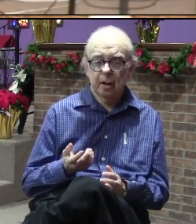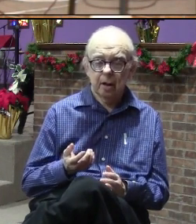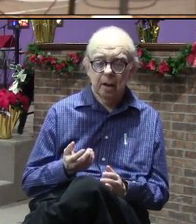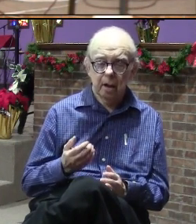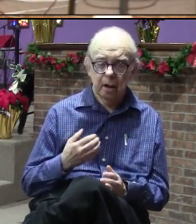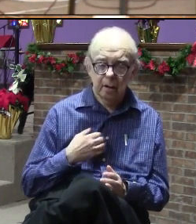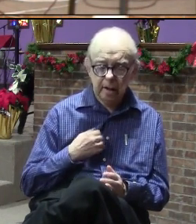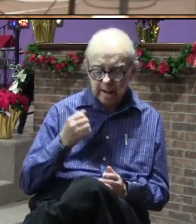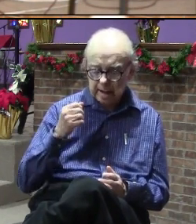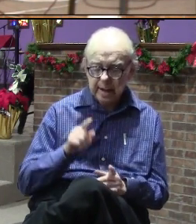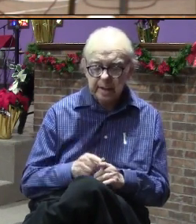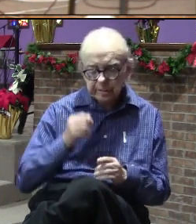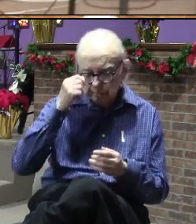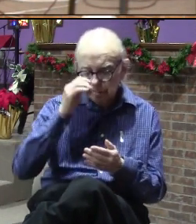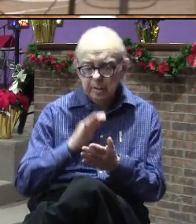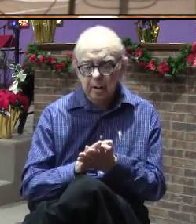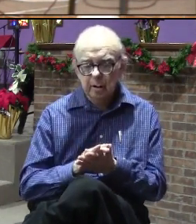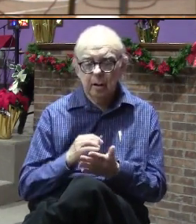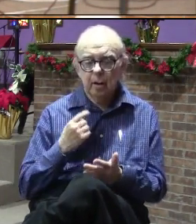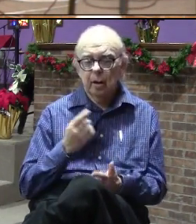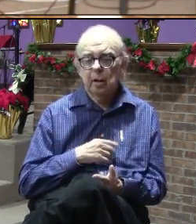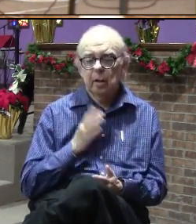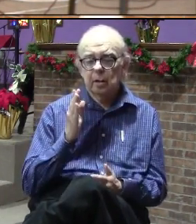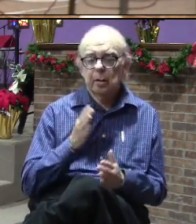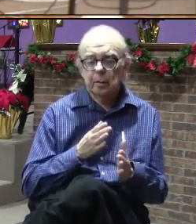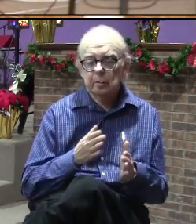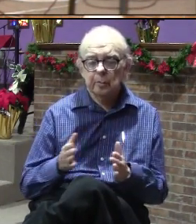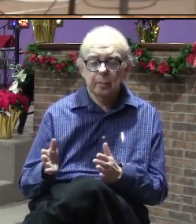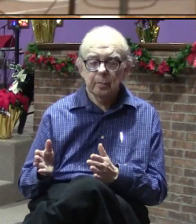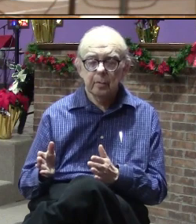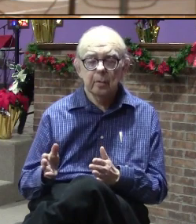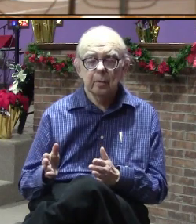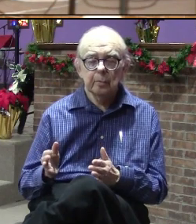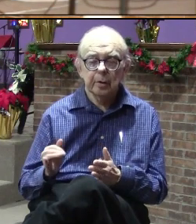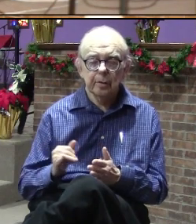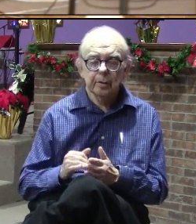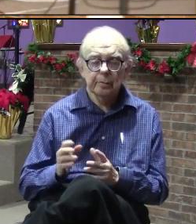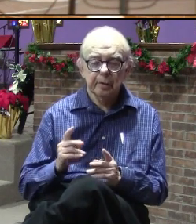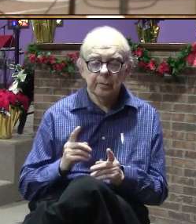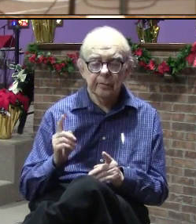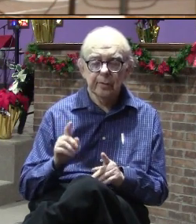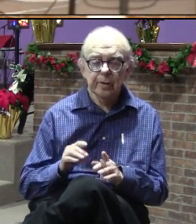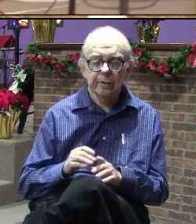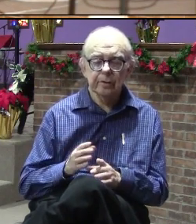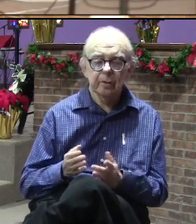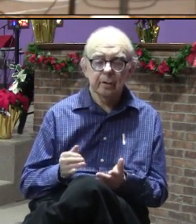as believers, we've got to prepare these people for this.